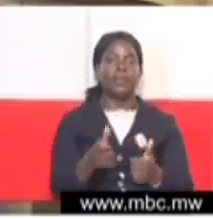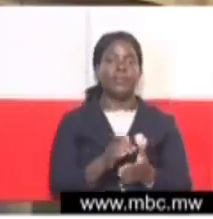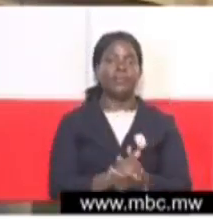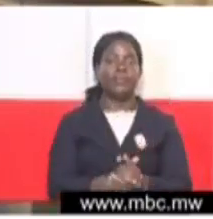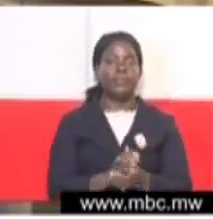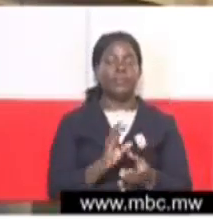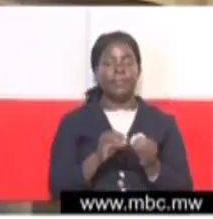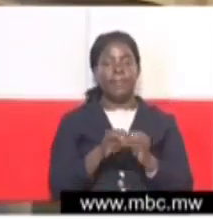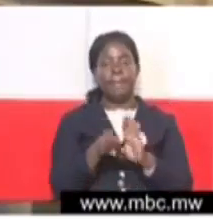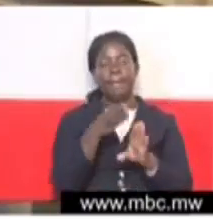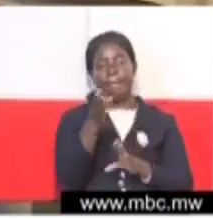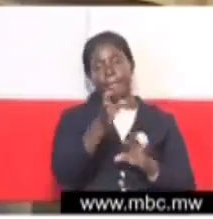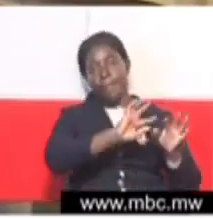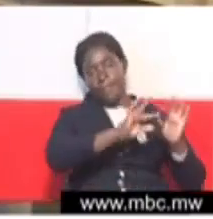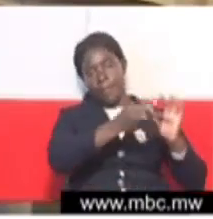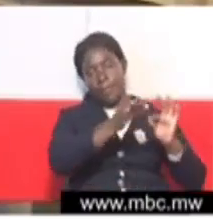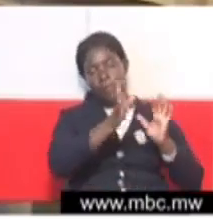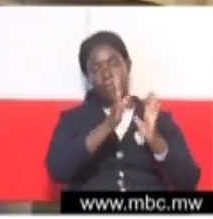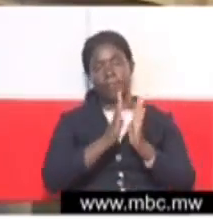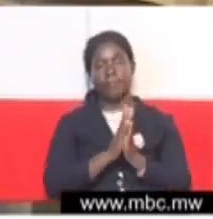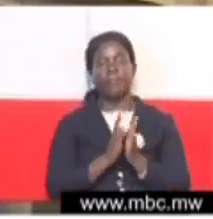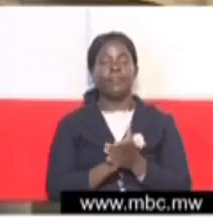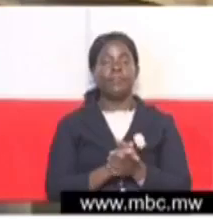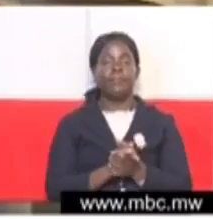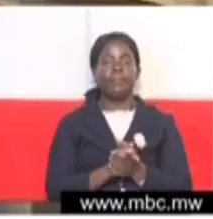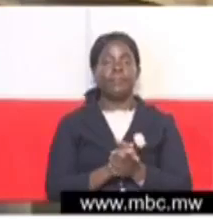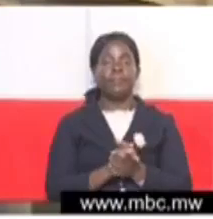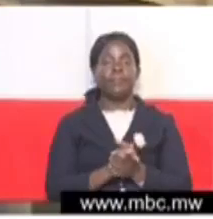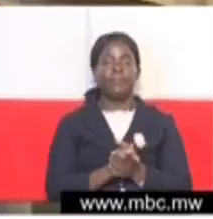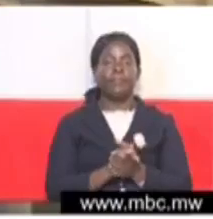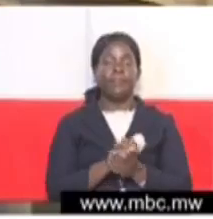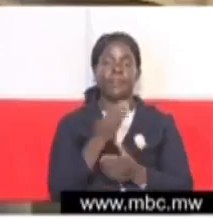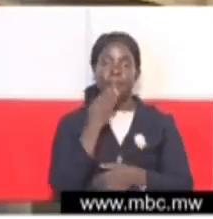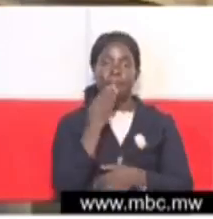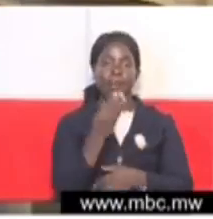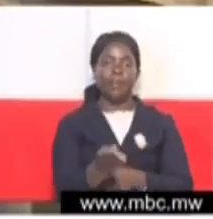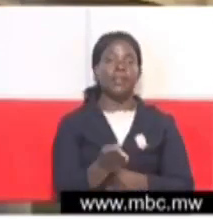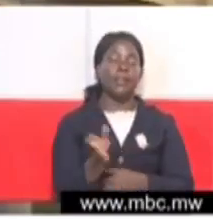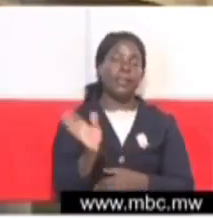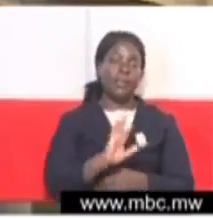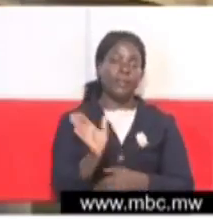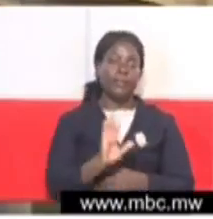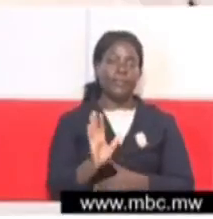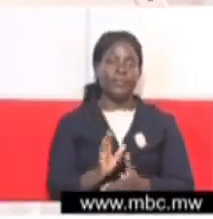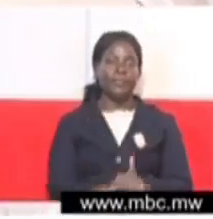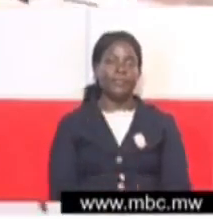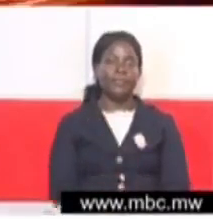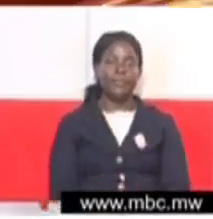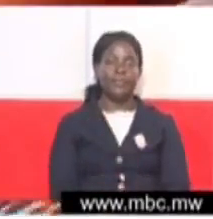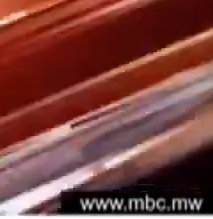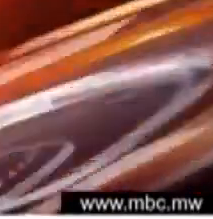Simeon Boyce, and Lilian Ponda was our sign language interpreter tonight. Thanks for watching. Goodbye.